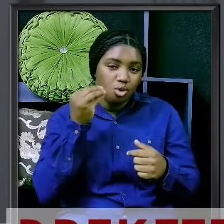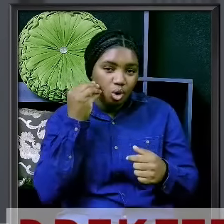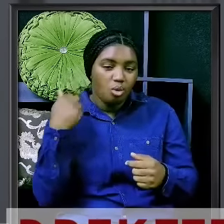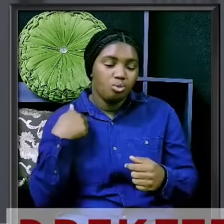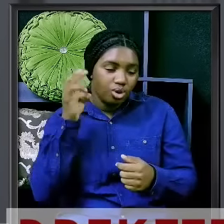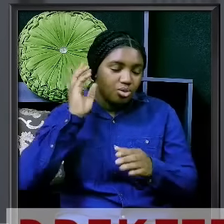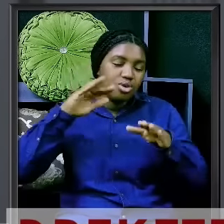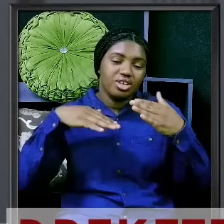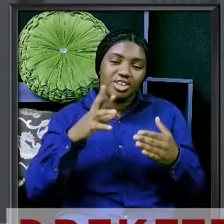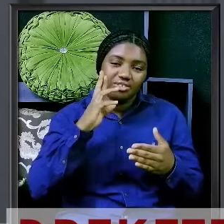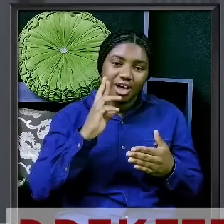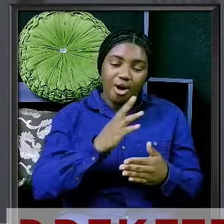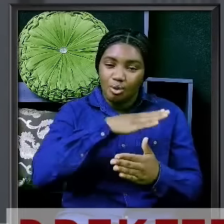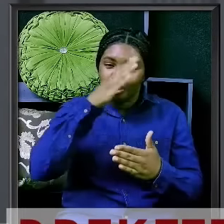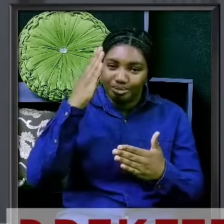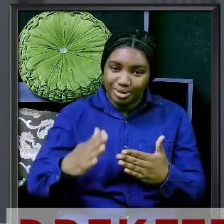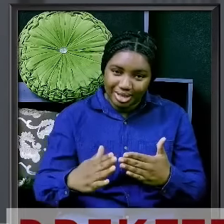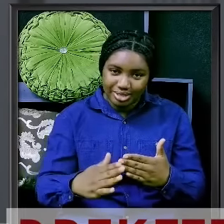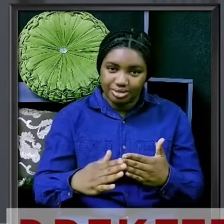every maximum security.